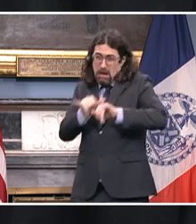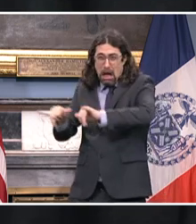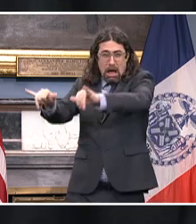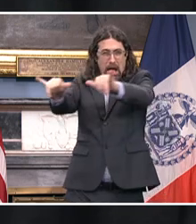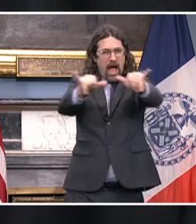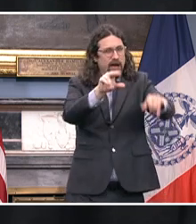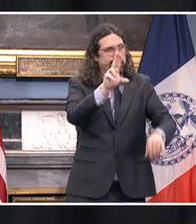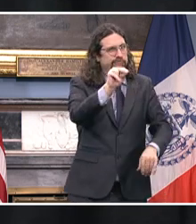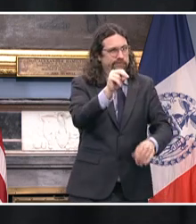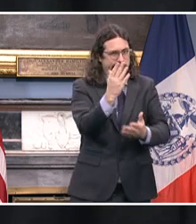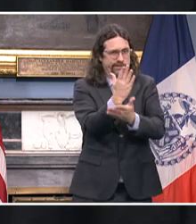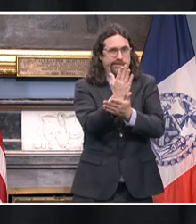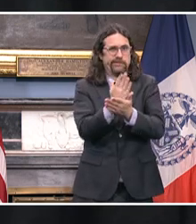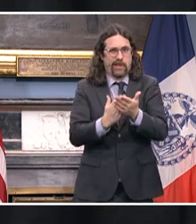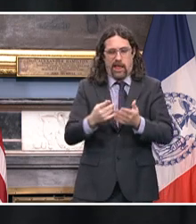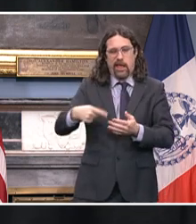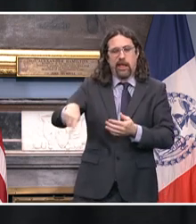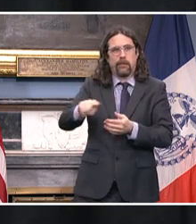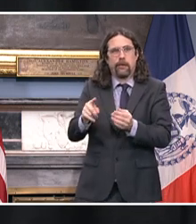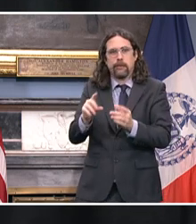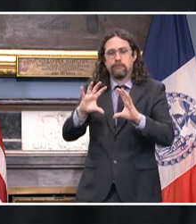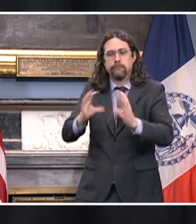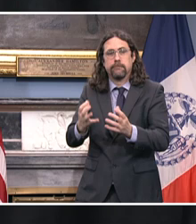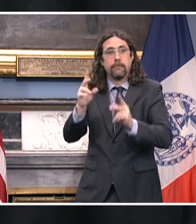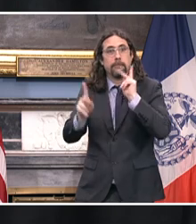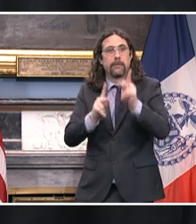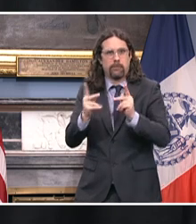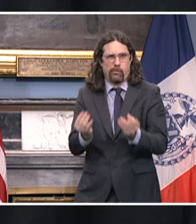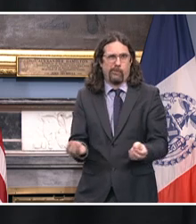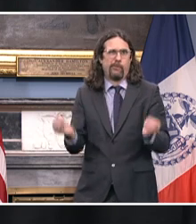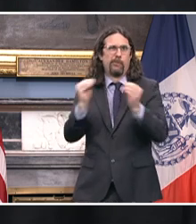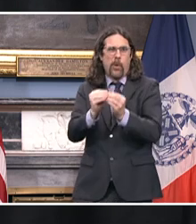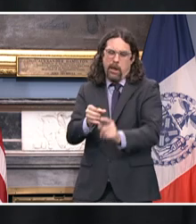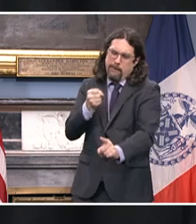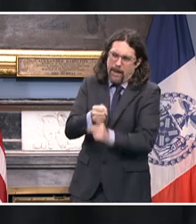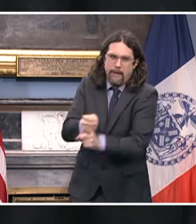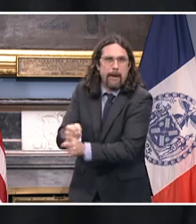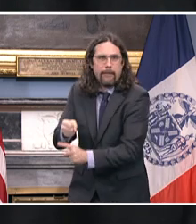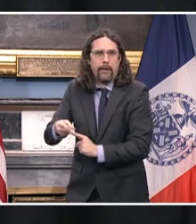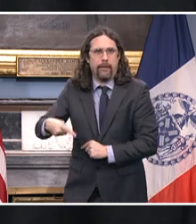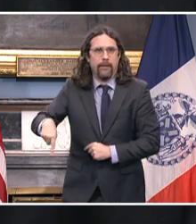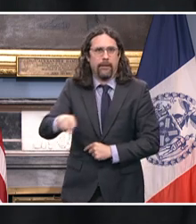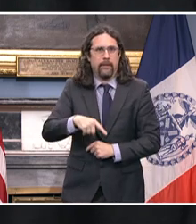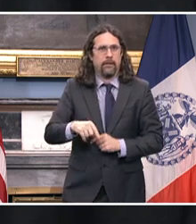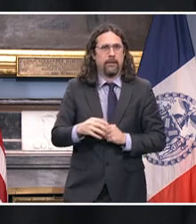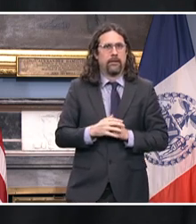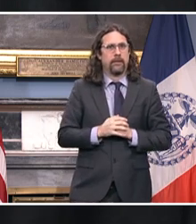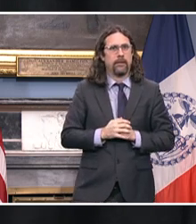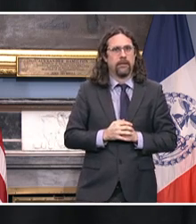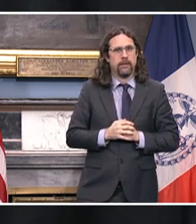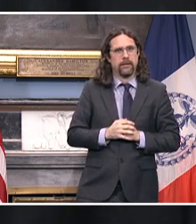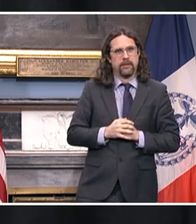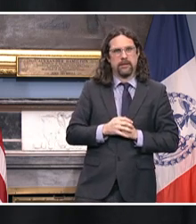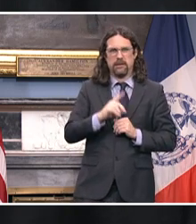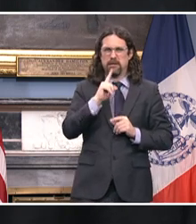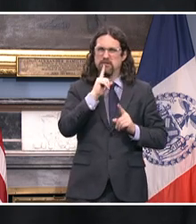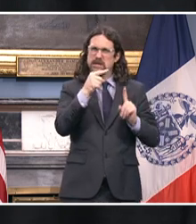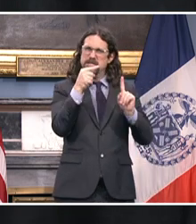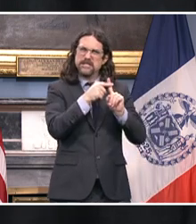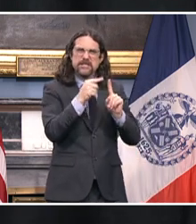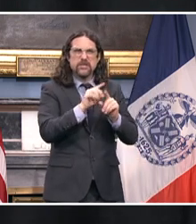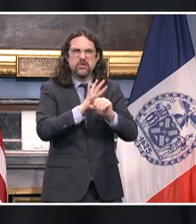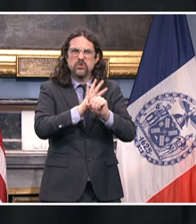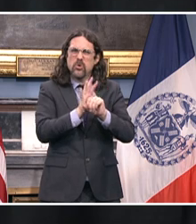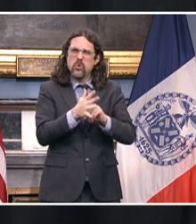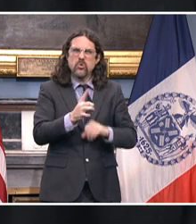every inequality, and gone right deep into it and exacerbated it. And so here